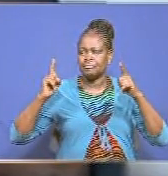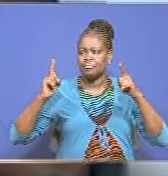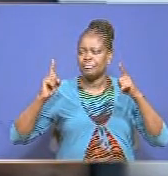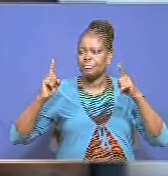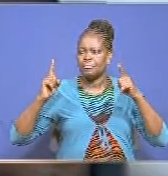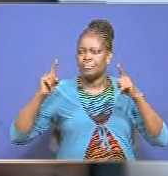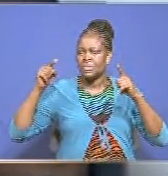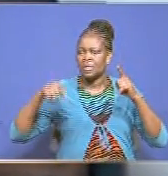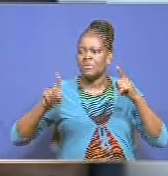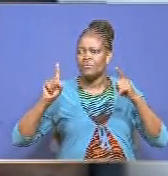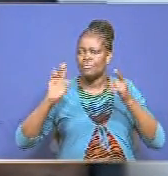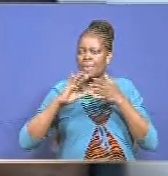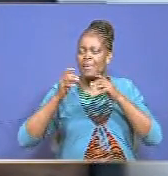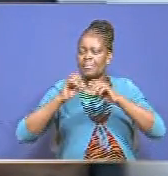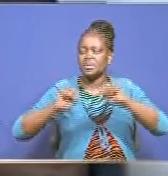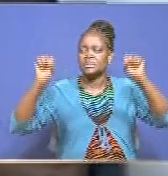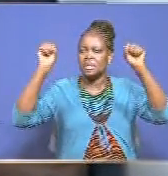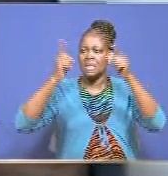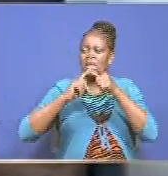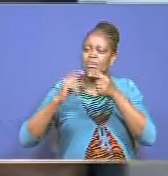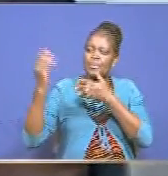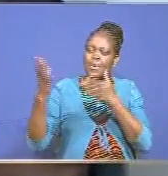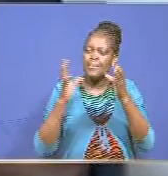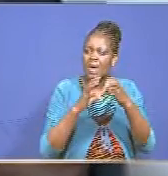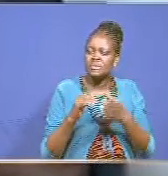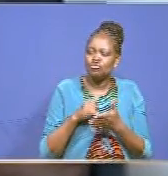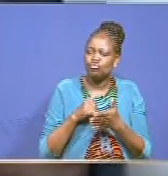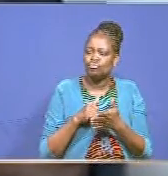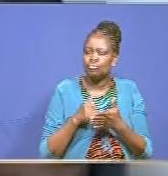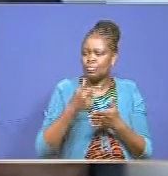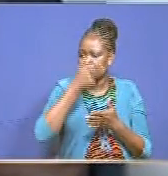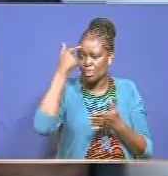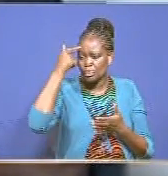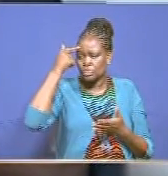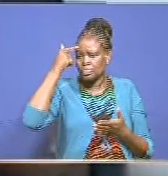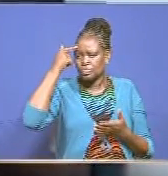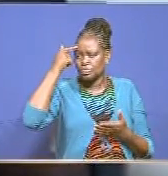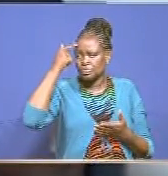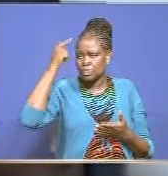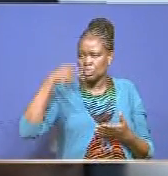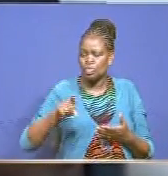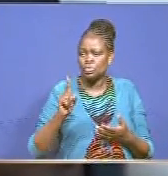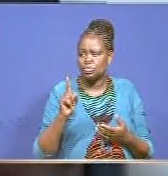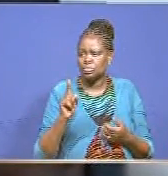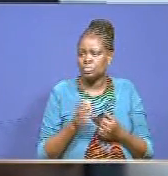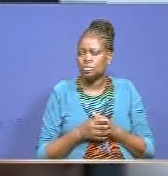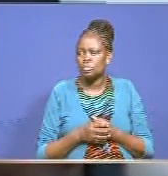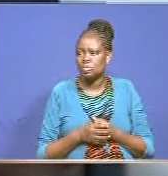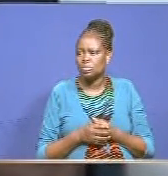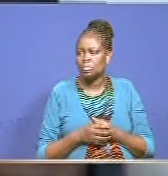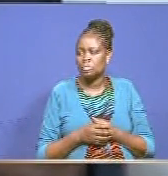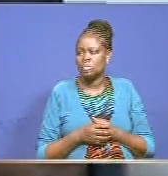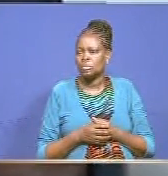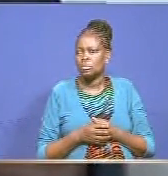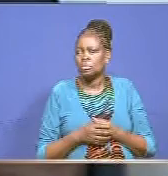declares this to be a president only to bring his party on board because he wants to be at